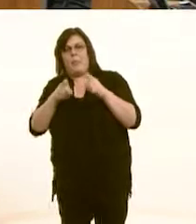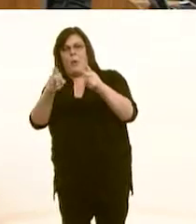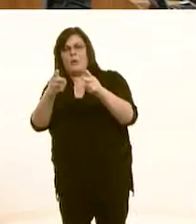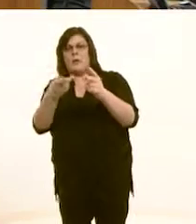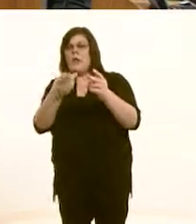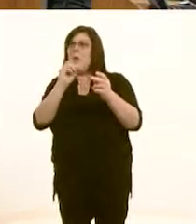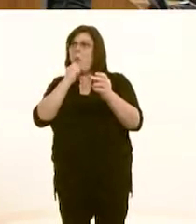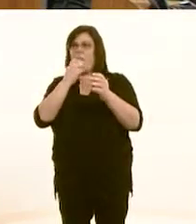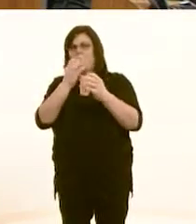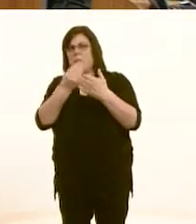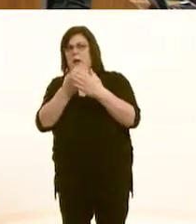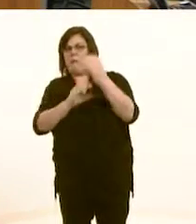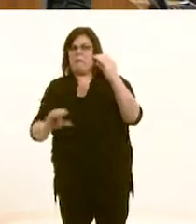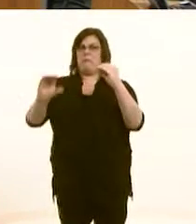compensated?